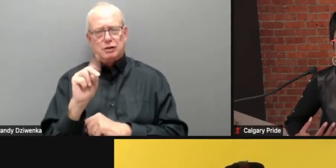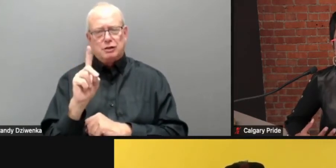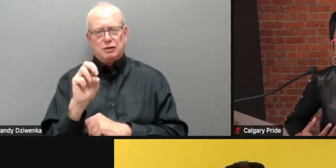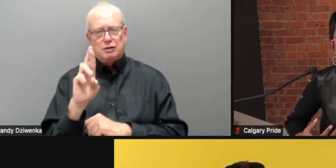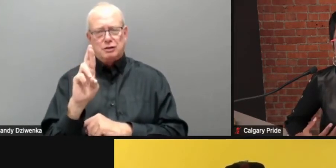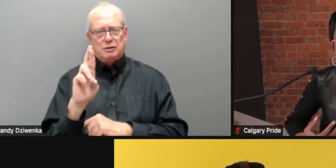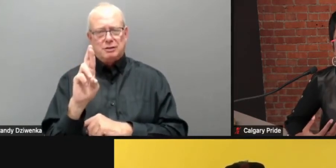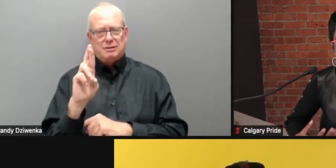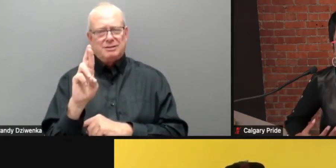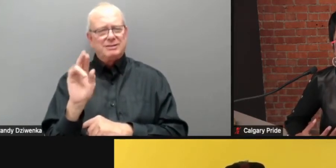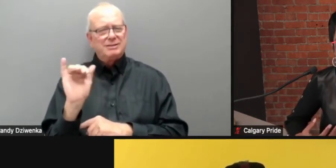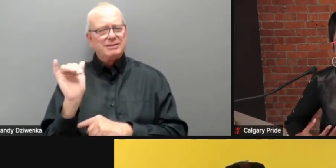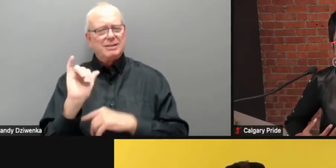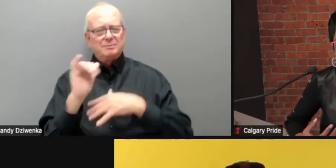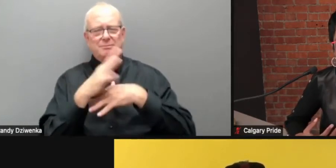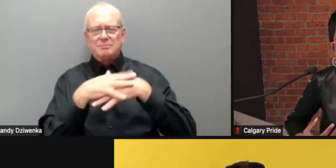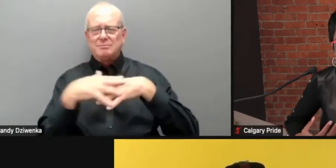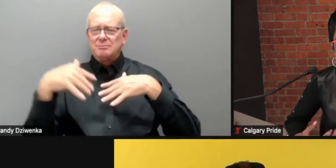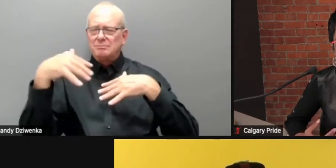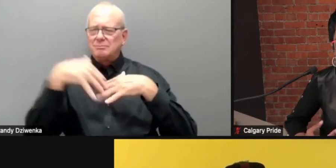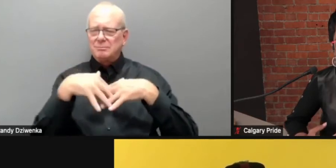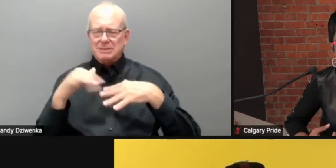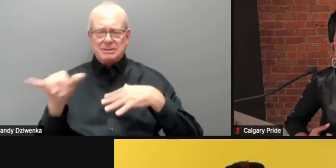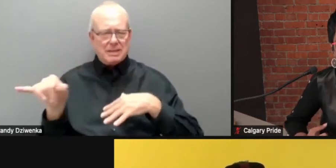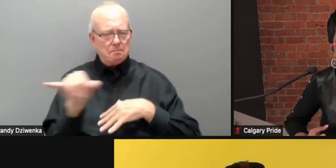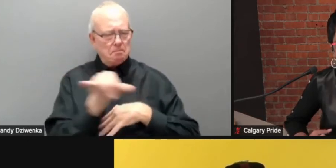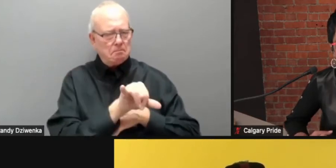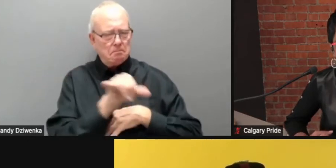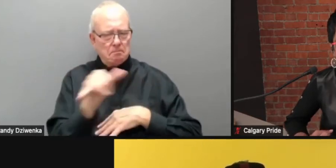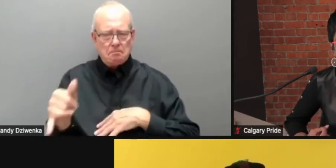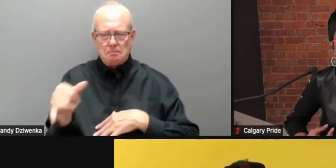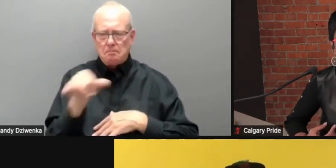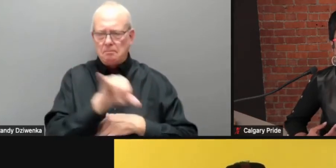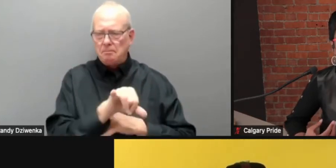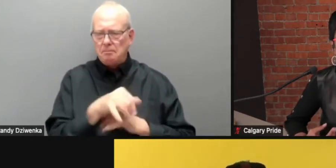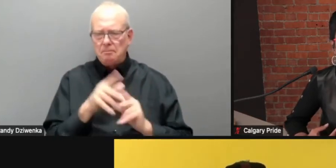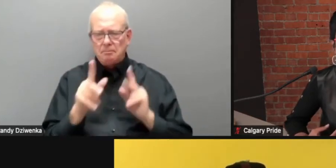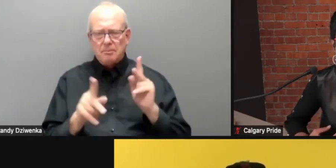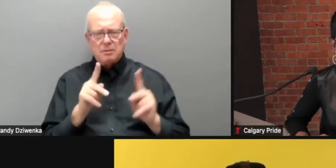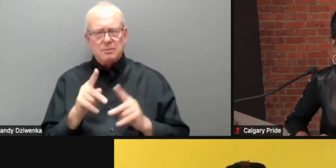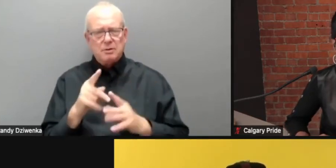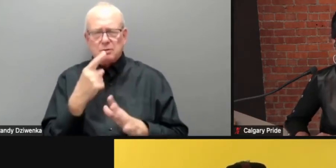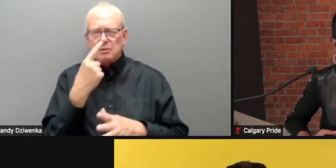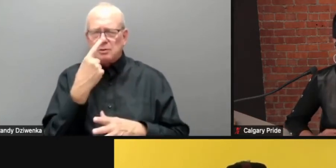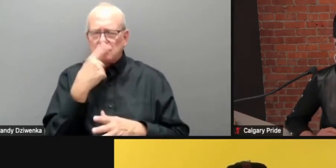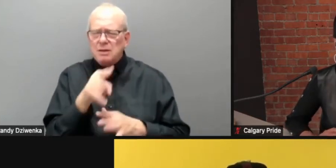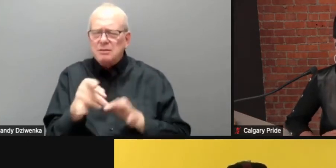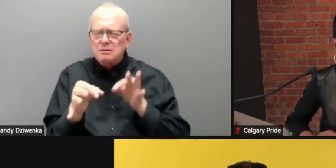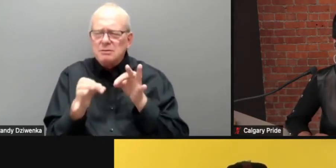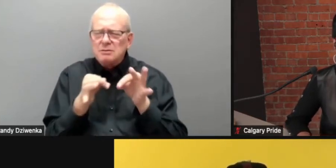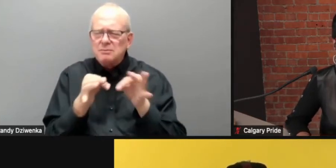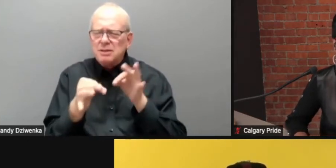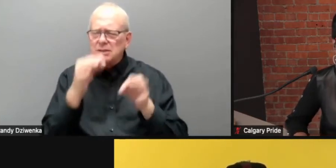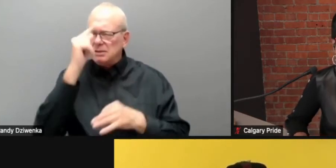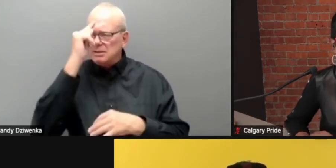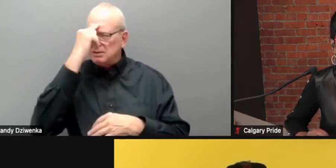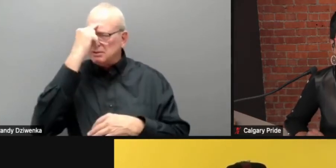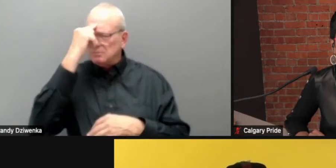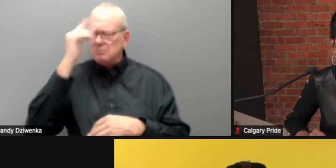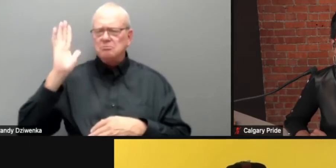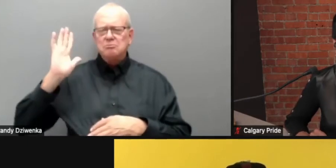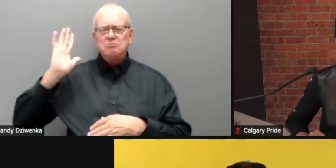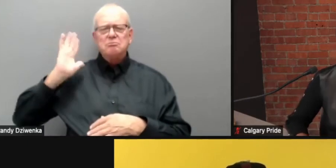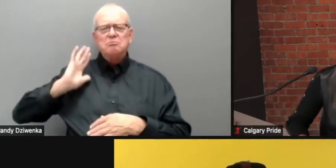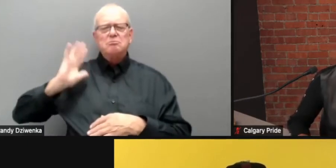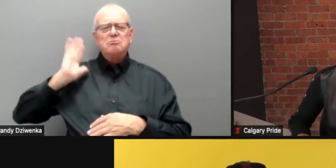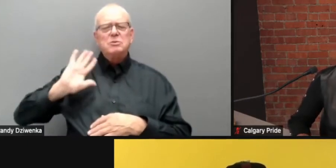explain a little bit the origins of the third gender in India and your thoughts on how things got lost